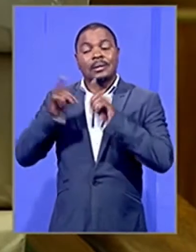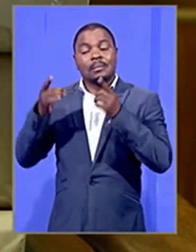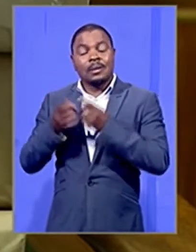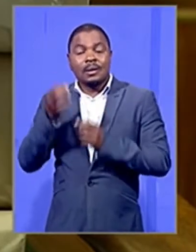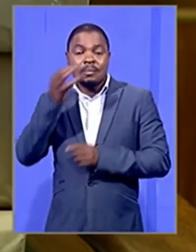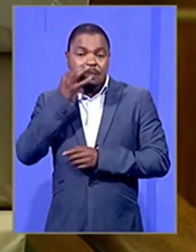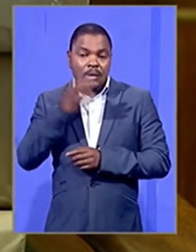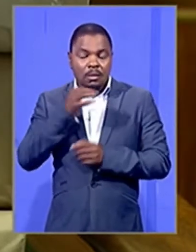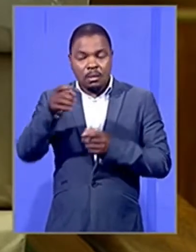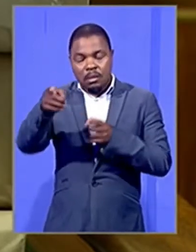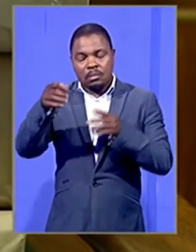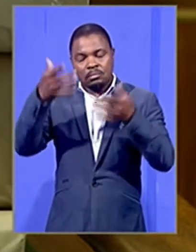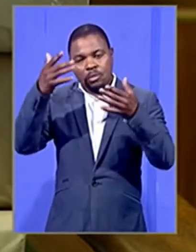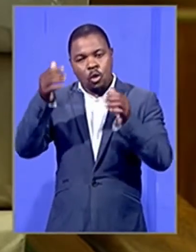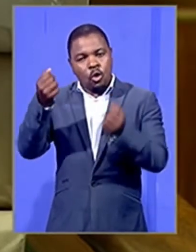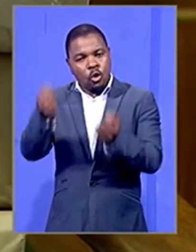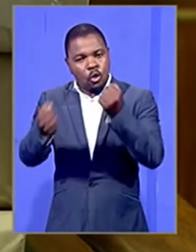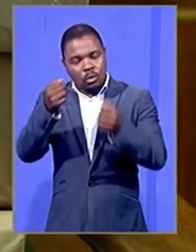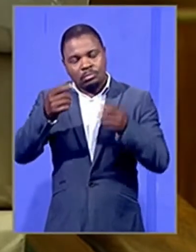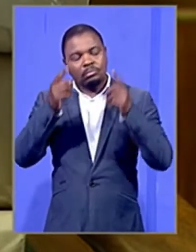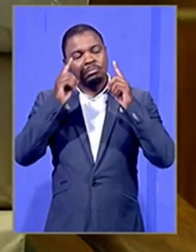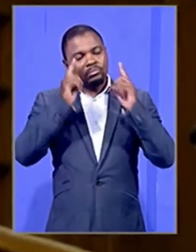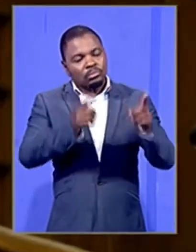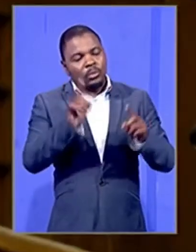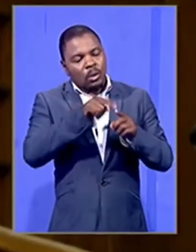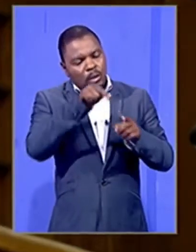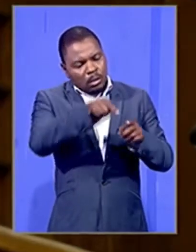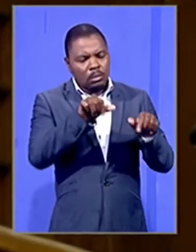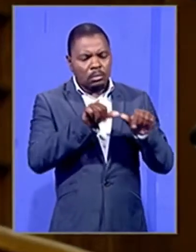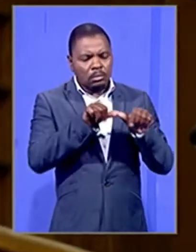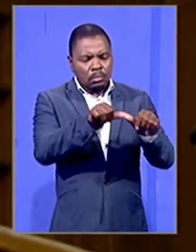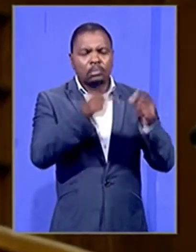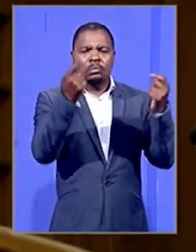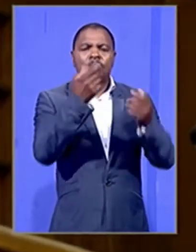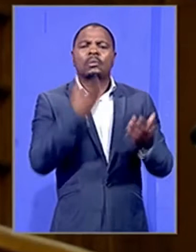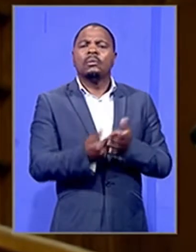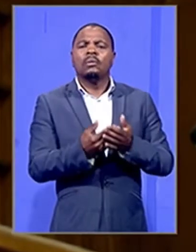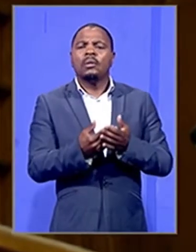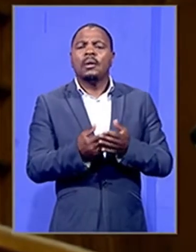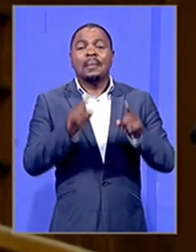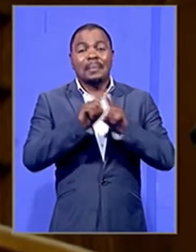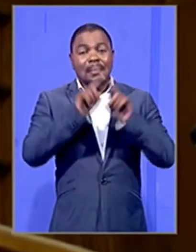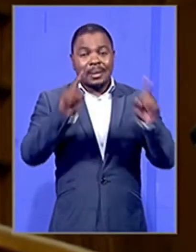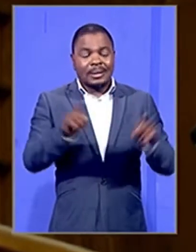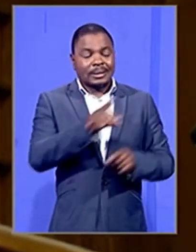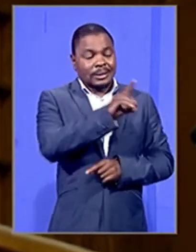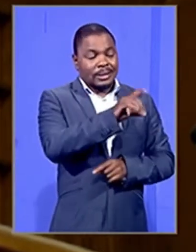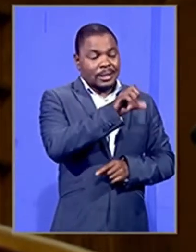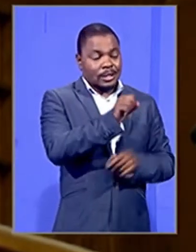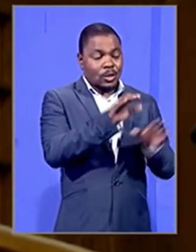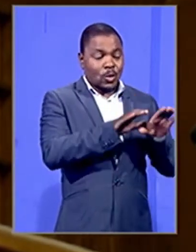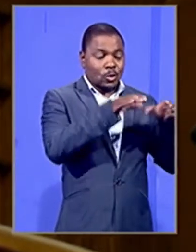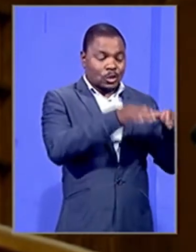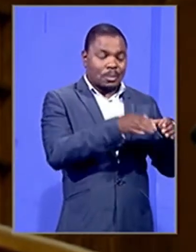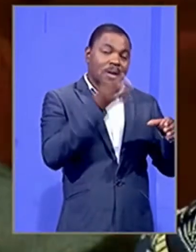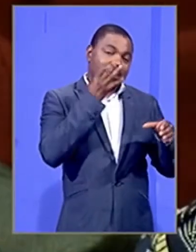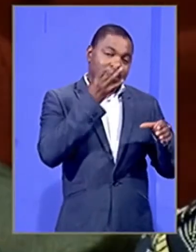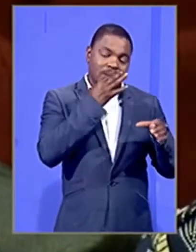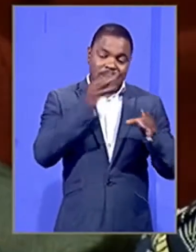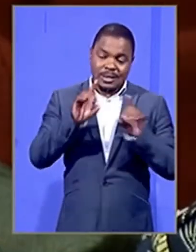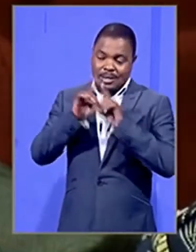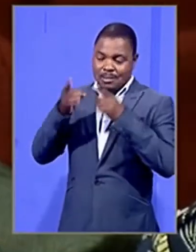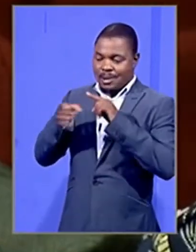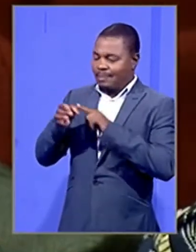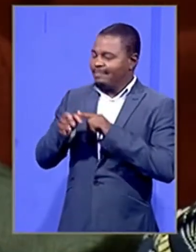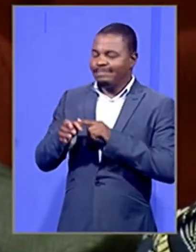ha lekgotla le hlalositse hore mokete wa Macufe o ka tswela pele. Le ha ho le jwalo, DS Consortium e re lefapha